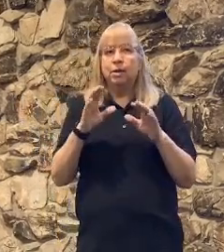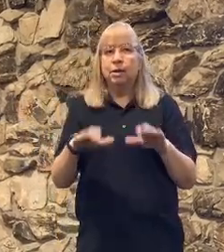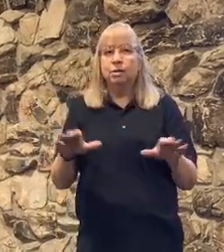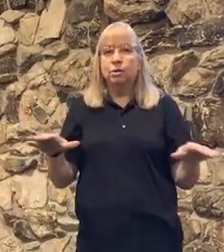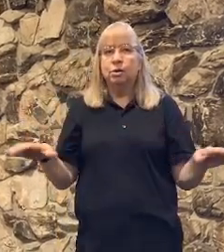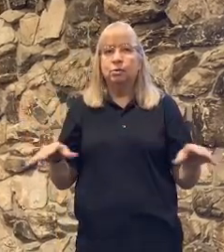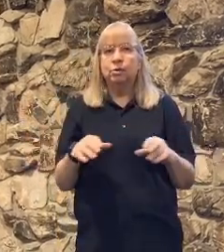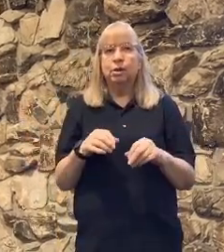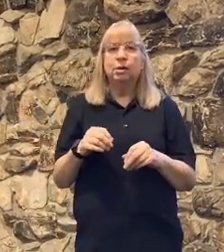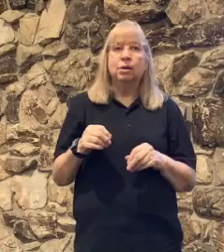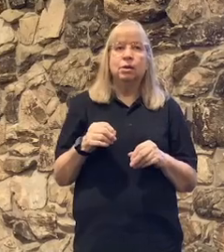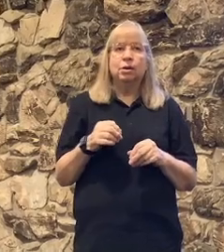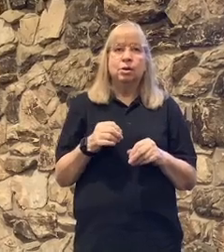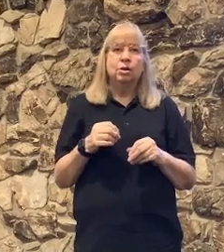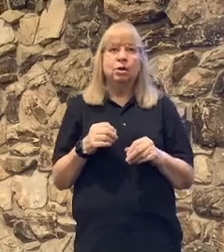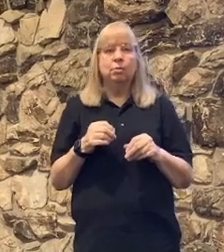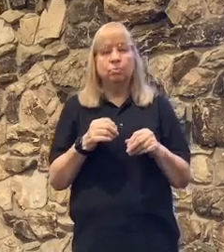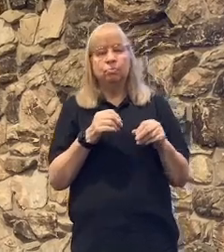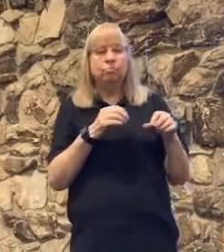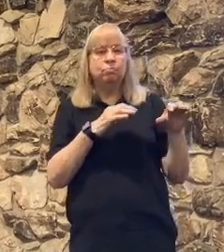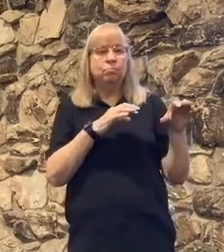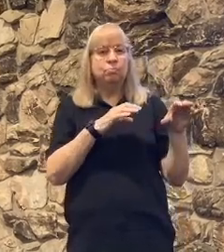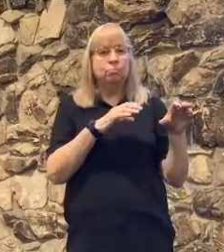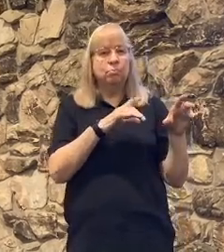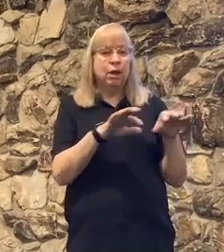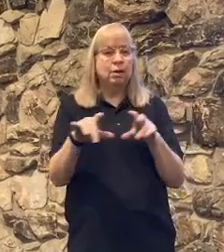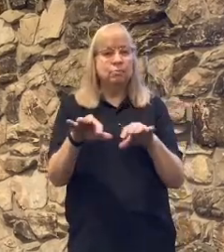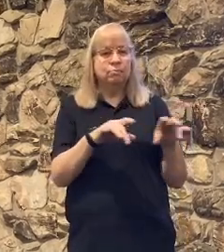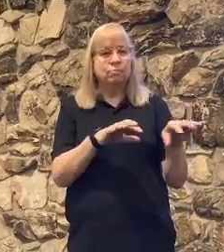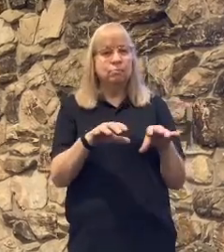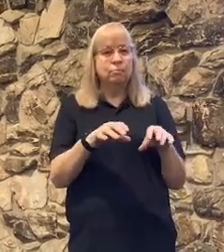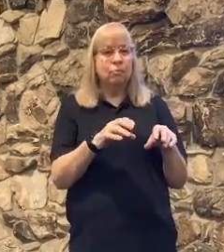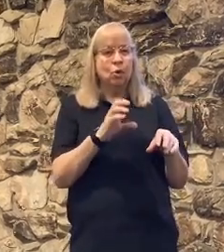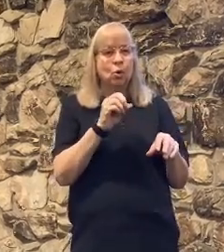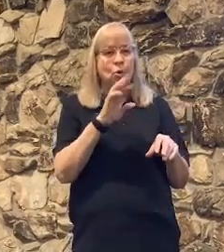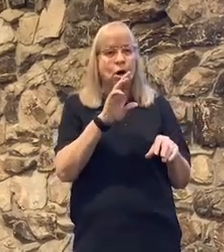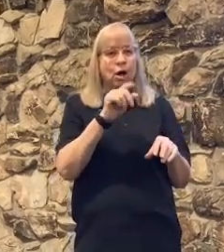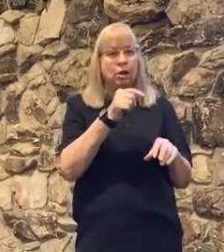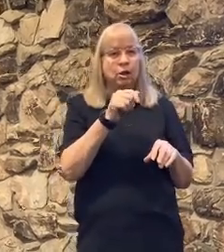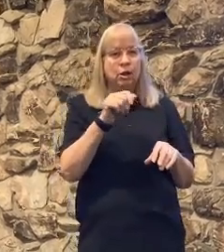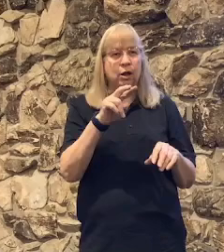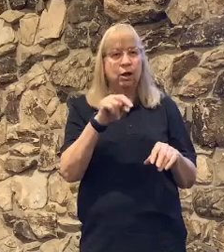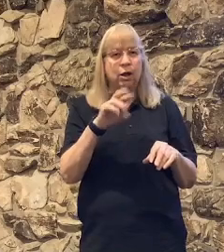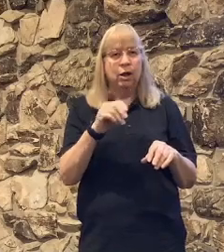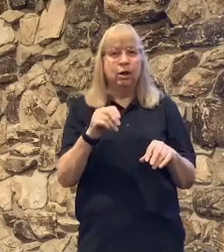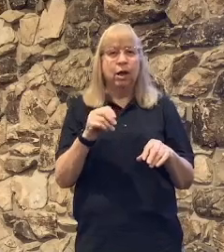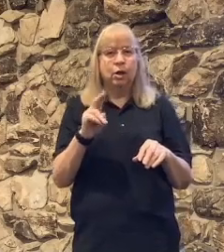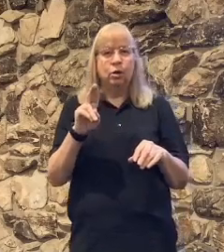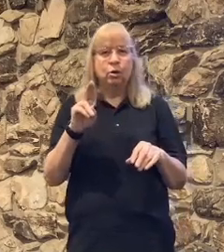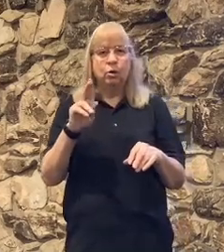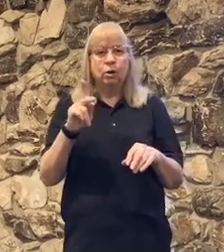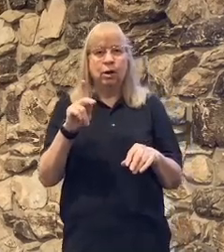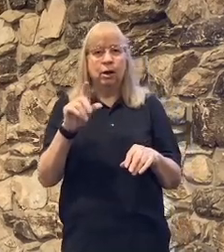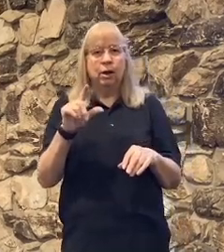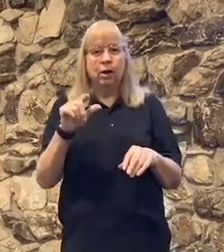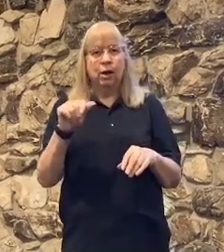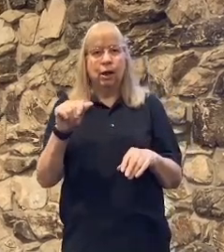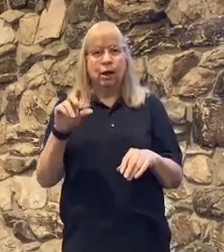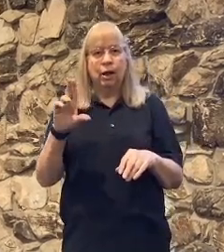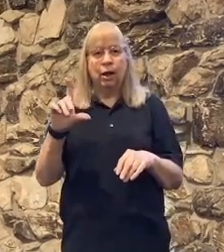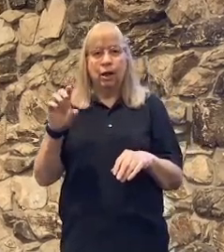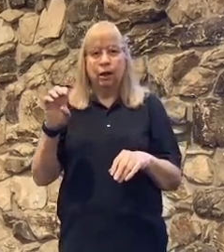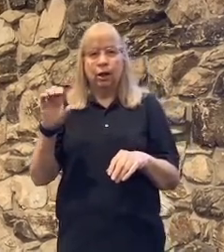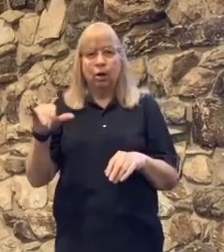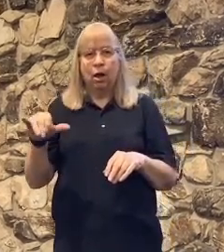the musician. She played the organ. She played the piano. We even had a ukulele that she played, and her brother broke it, and she was mad